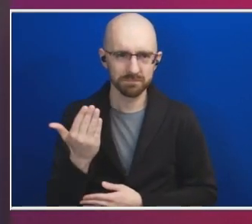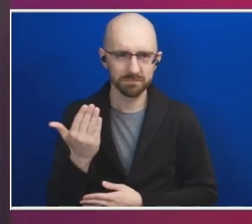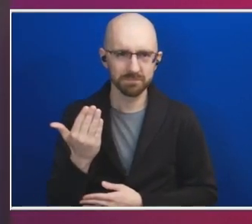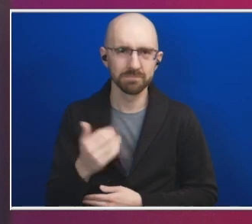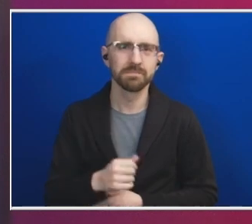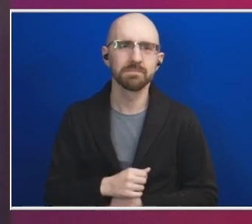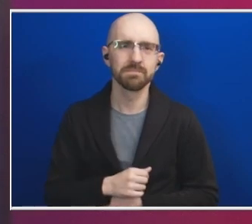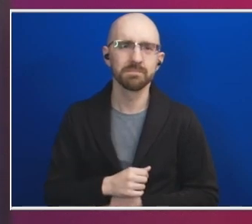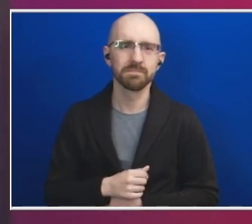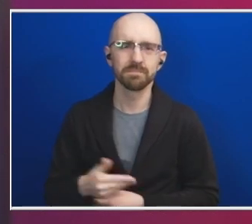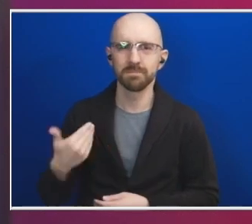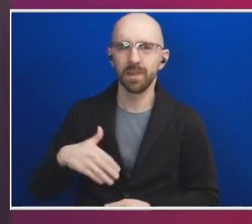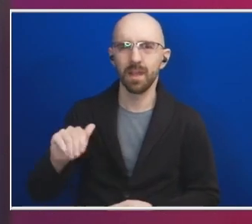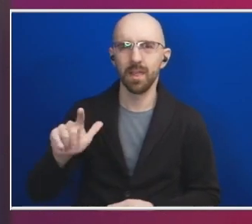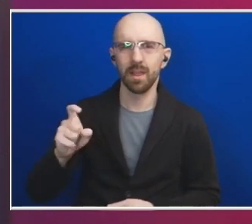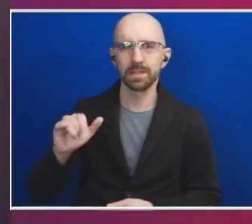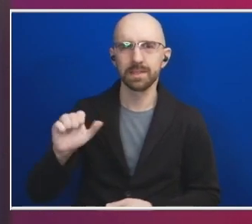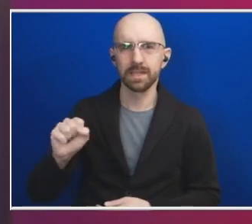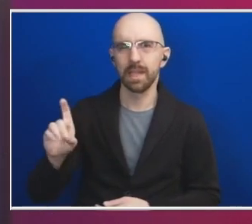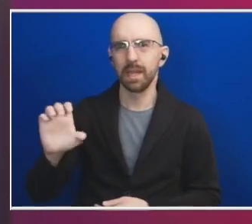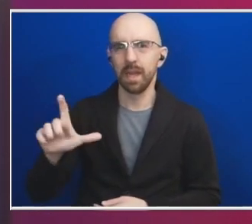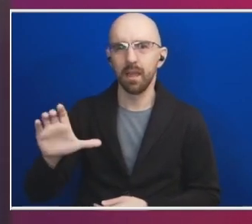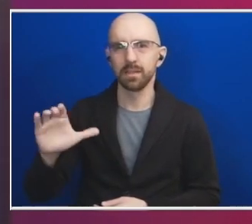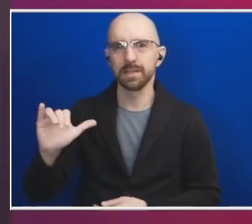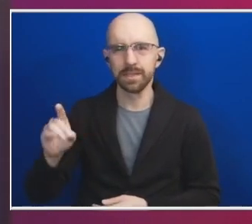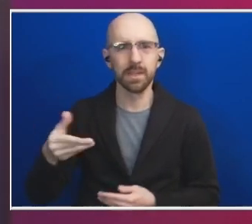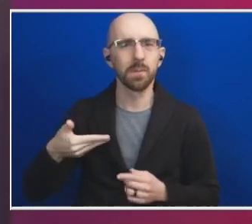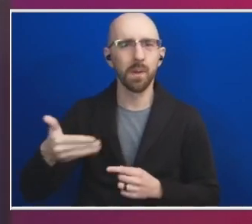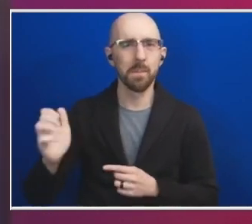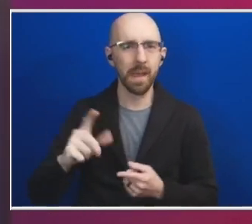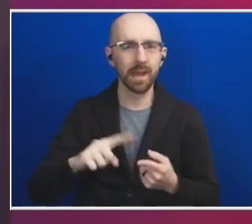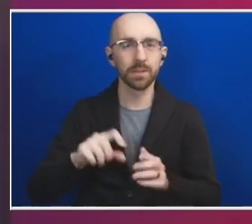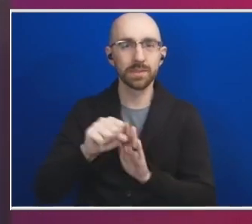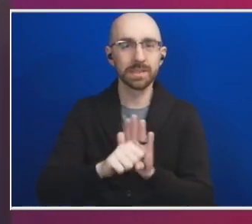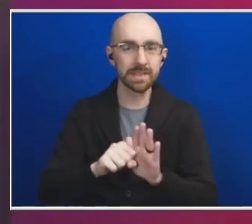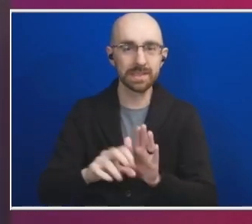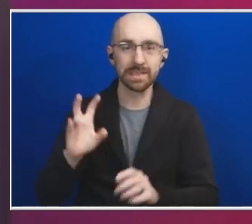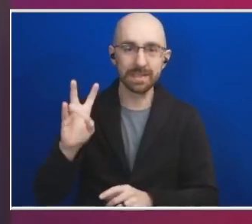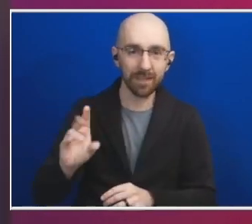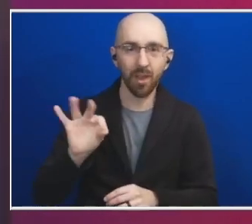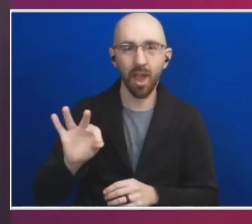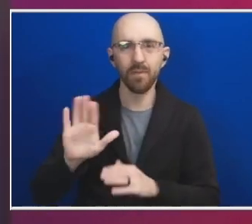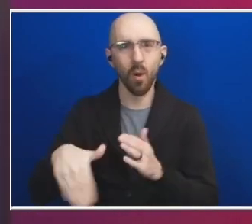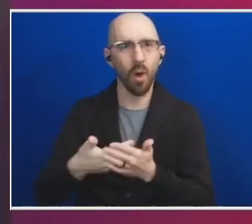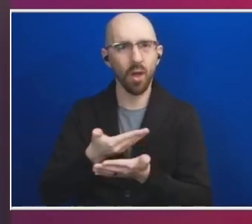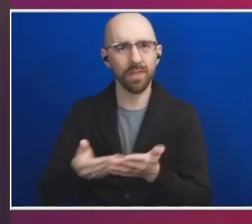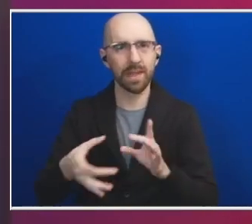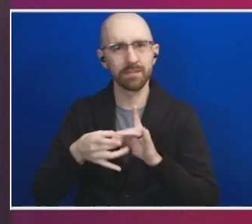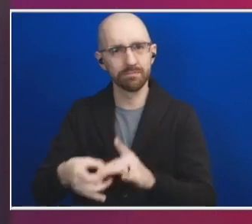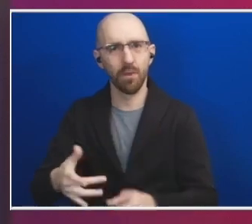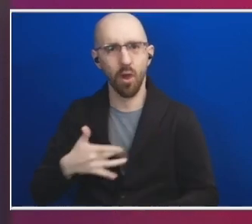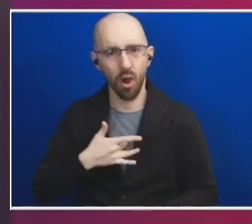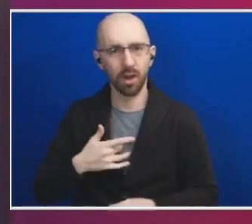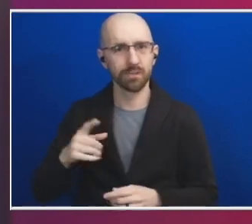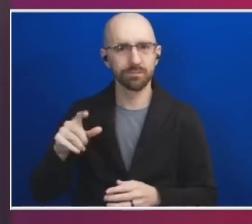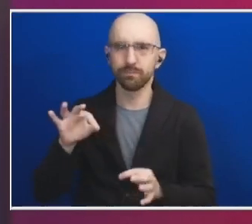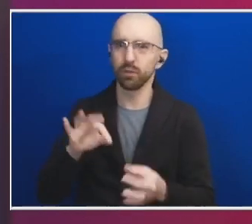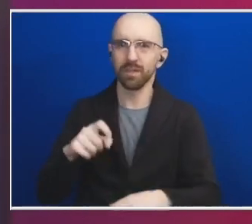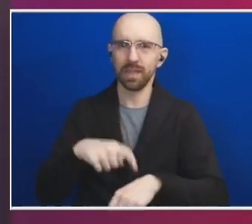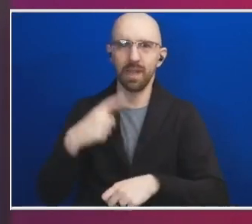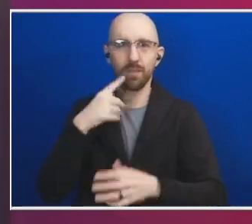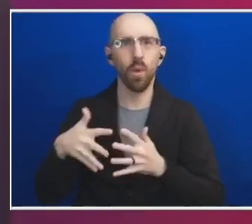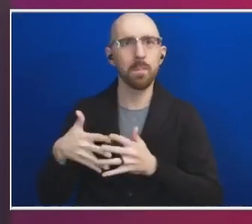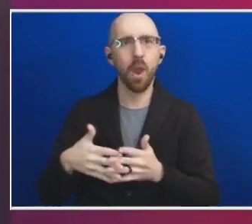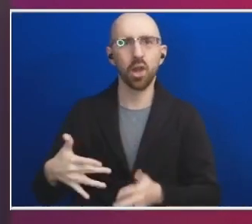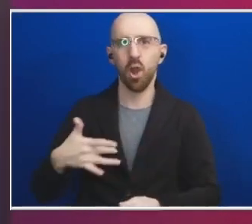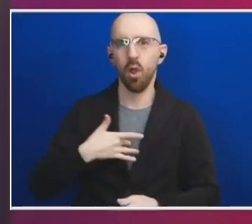Good morning, I'm Alexis Del Cid. Welcome back to Season 7 of All Things Heart, and just in time for American Heart Month.